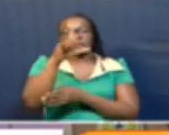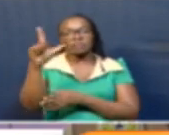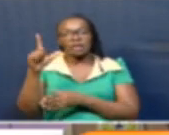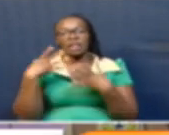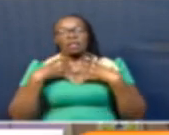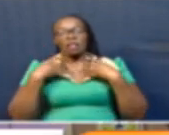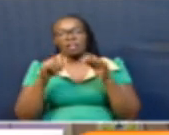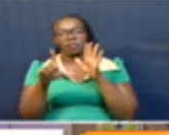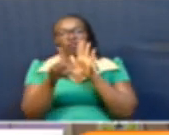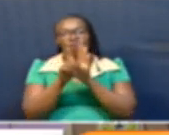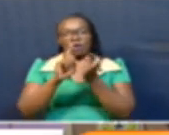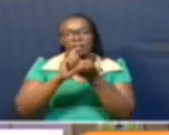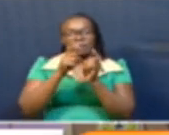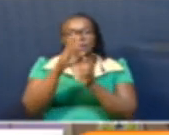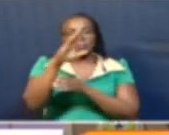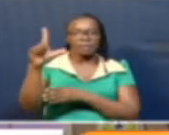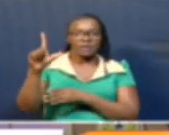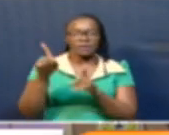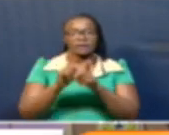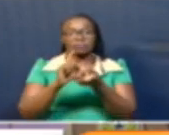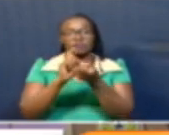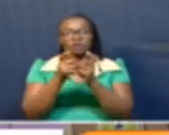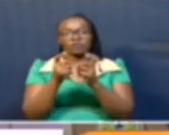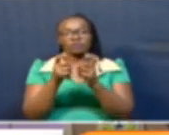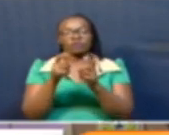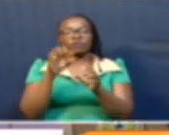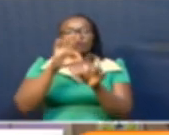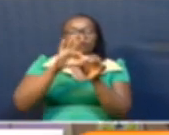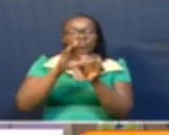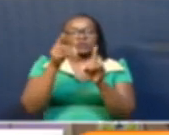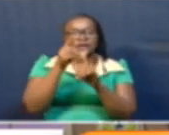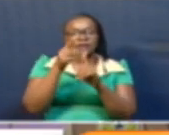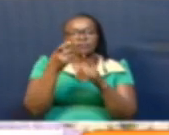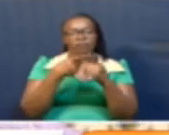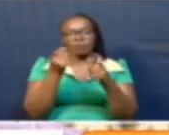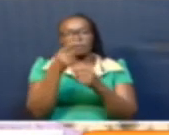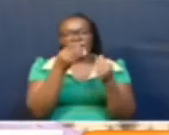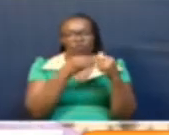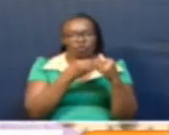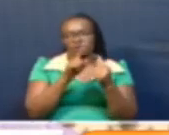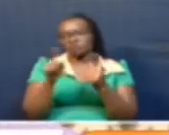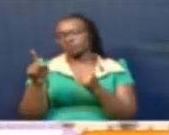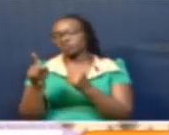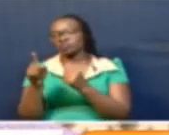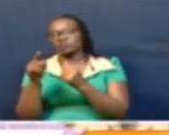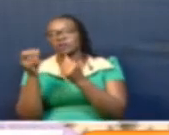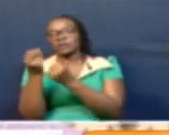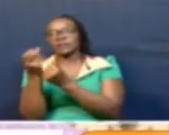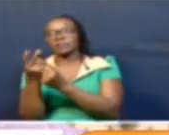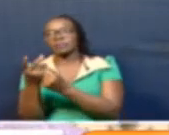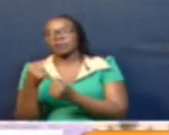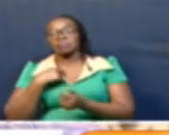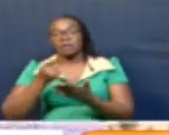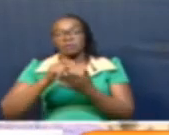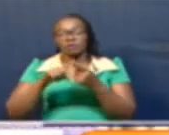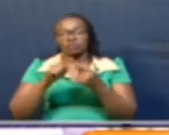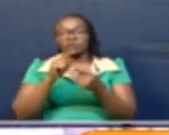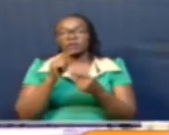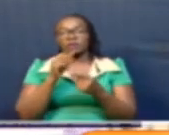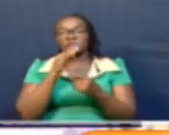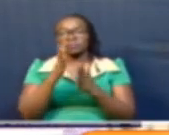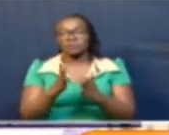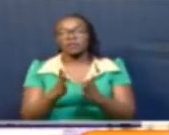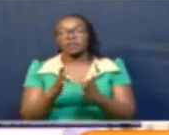bill of 2018, as well as change of election date from August to December. I have written to the speaker so that we can